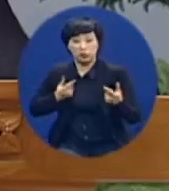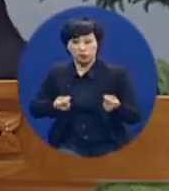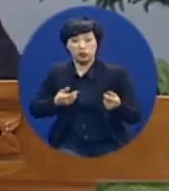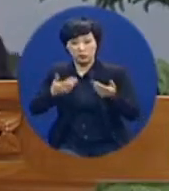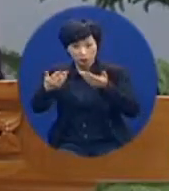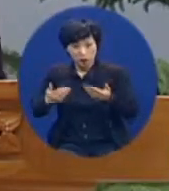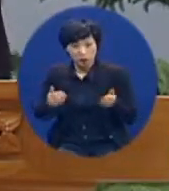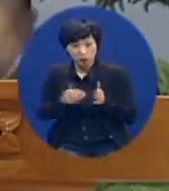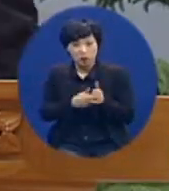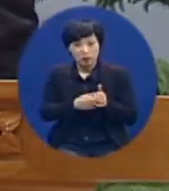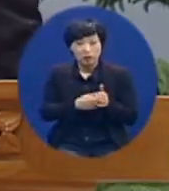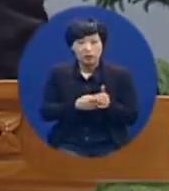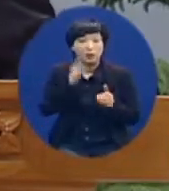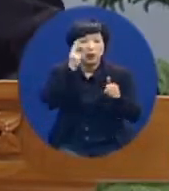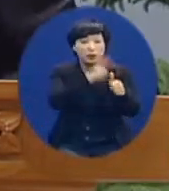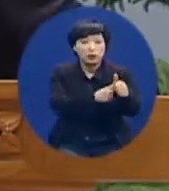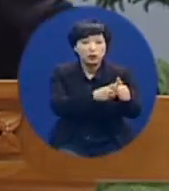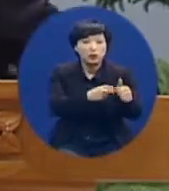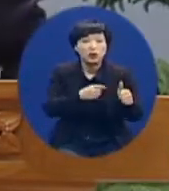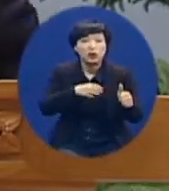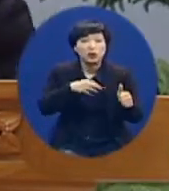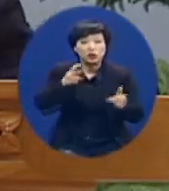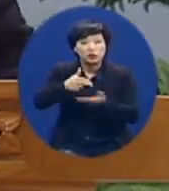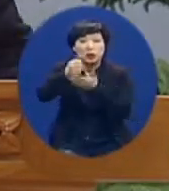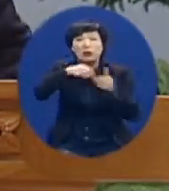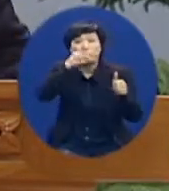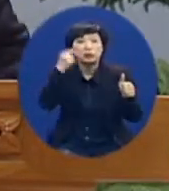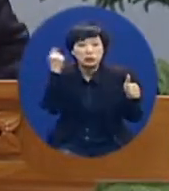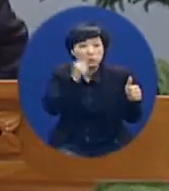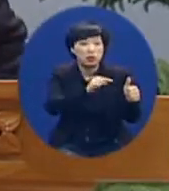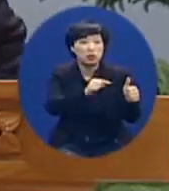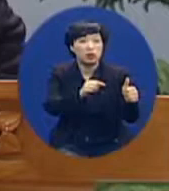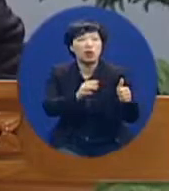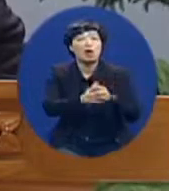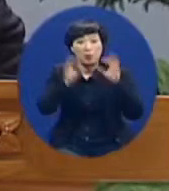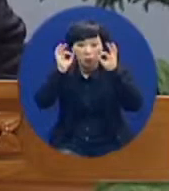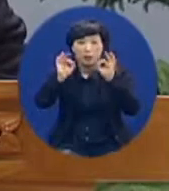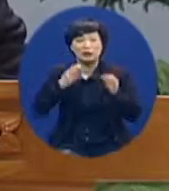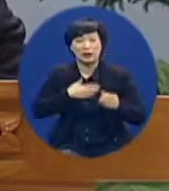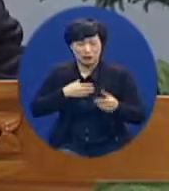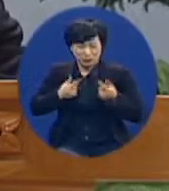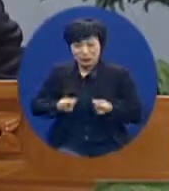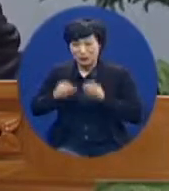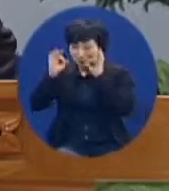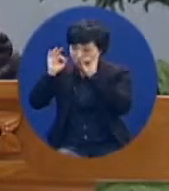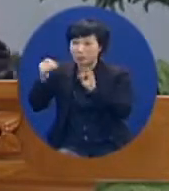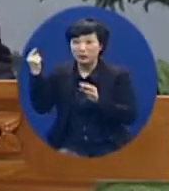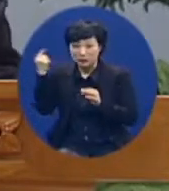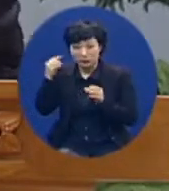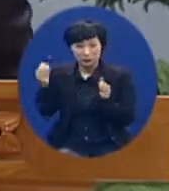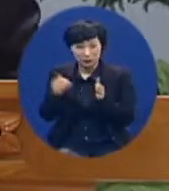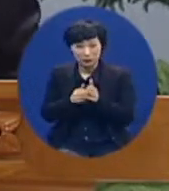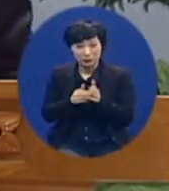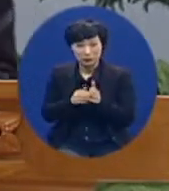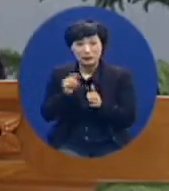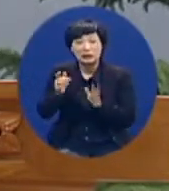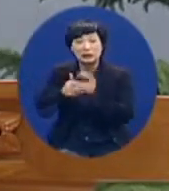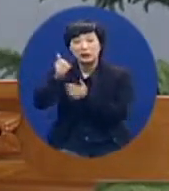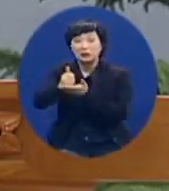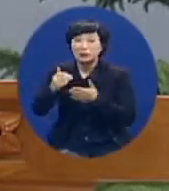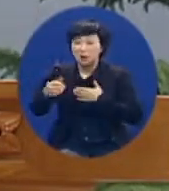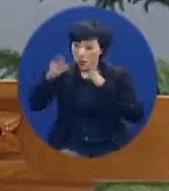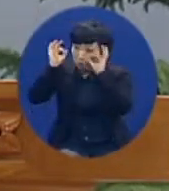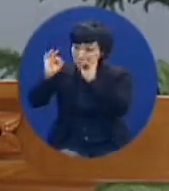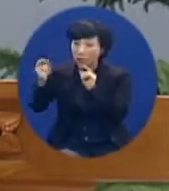the voice of the Lord, which Paul heard. I have seen Jesus, whom Paul saw. Then how can I live for